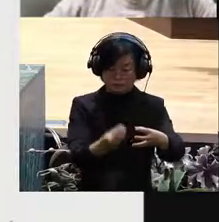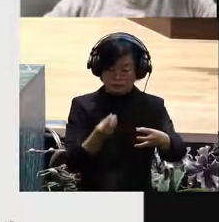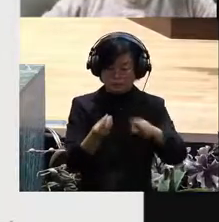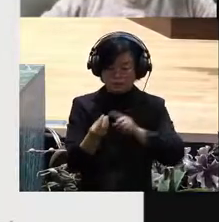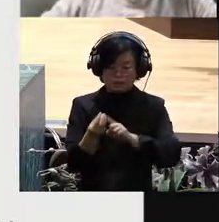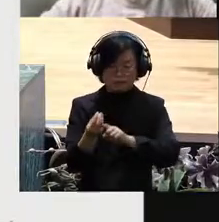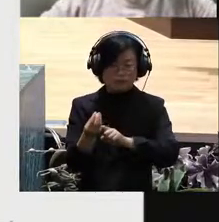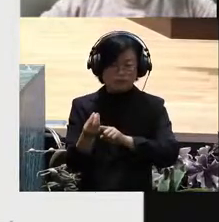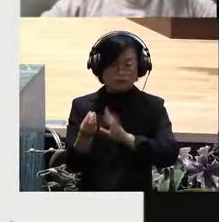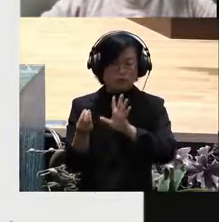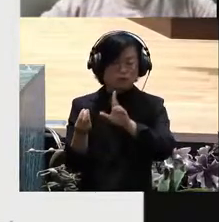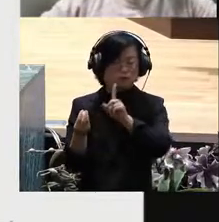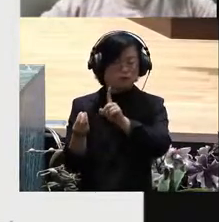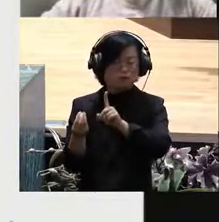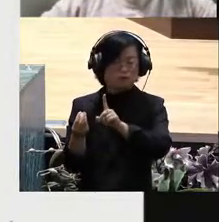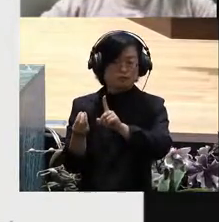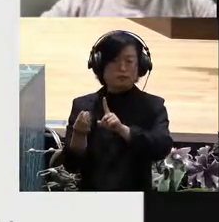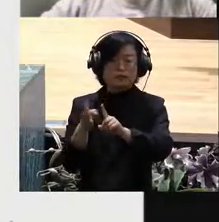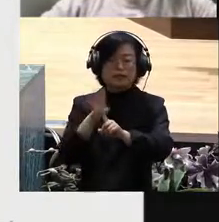business.